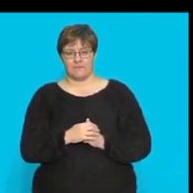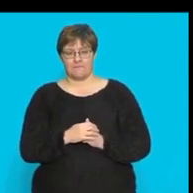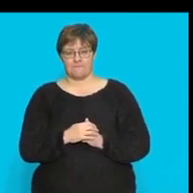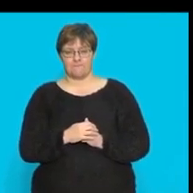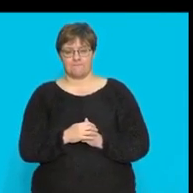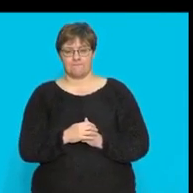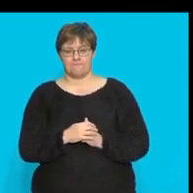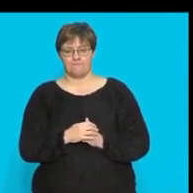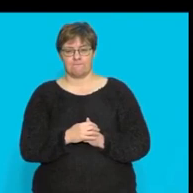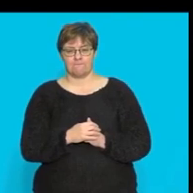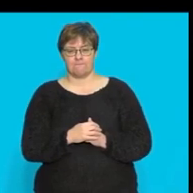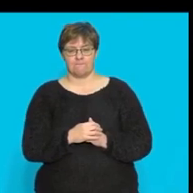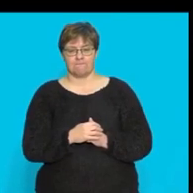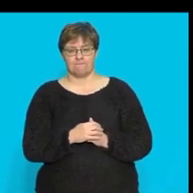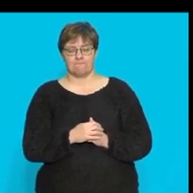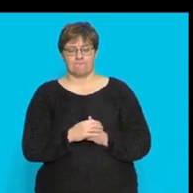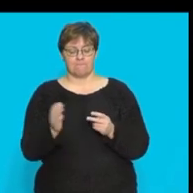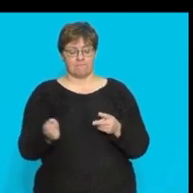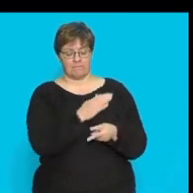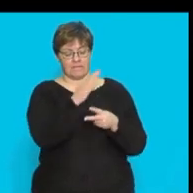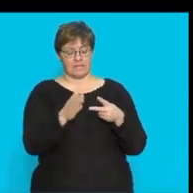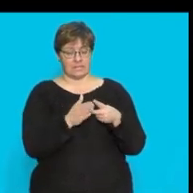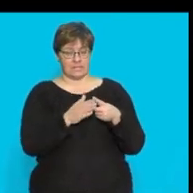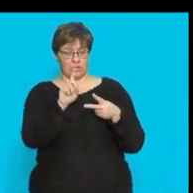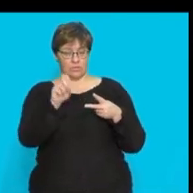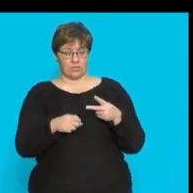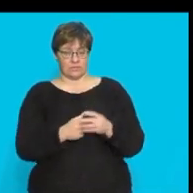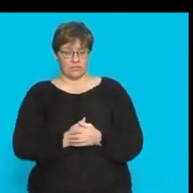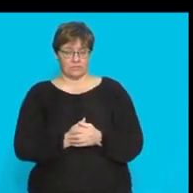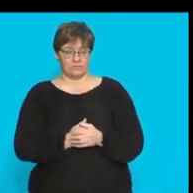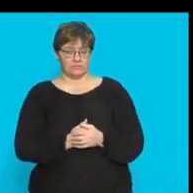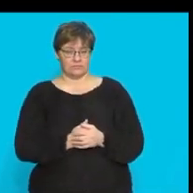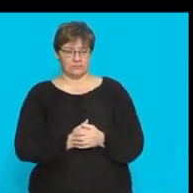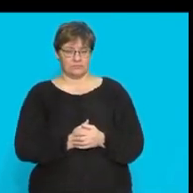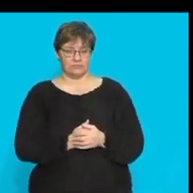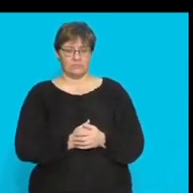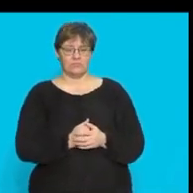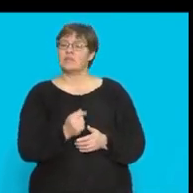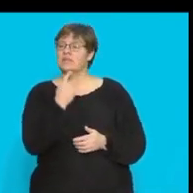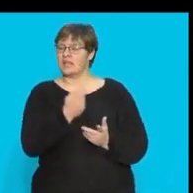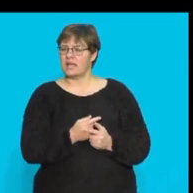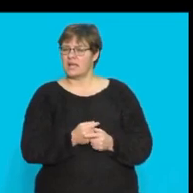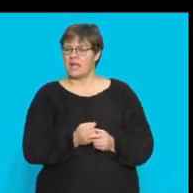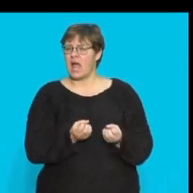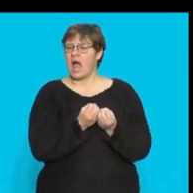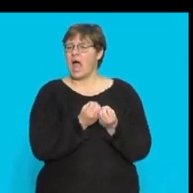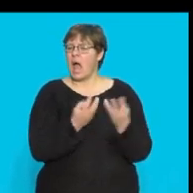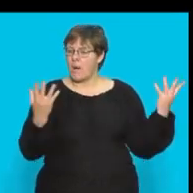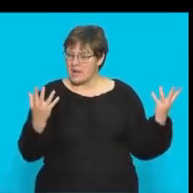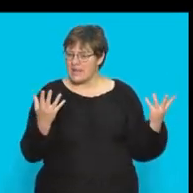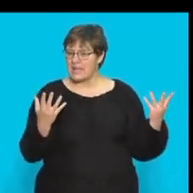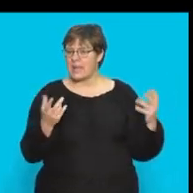good. Let's go to our next question. The next question says, how many